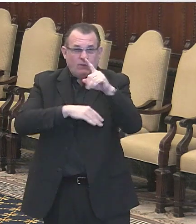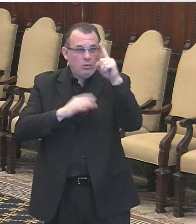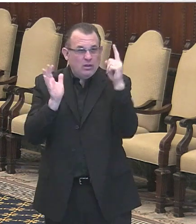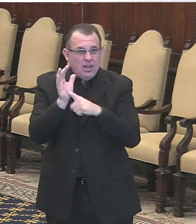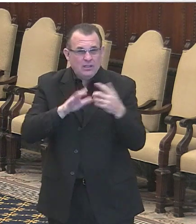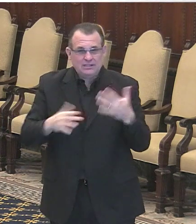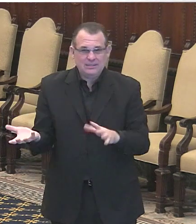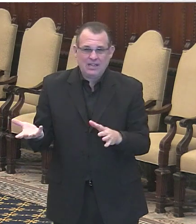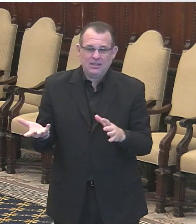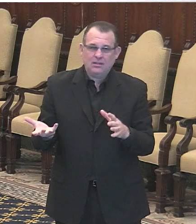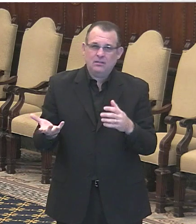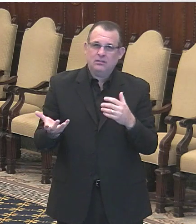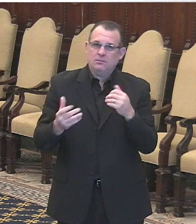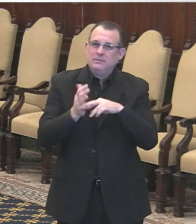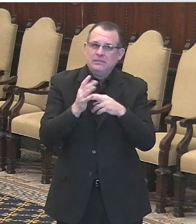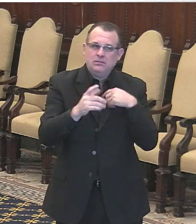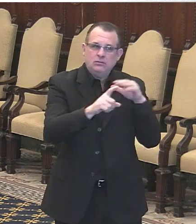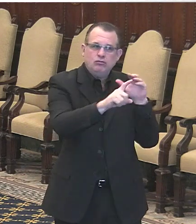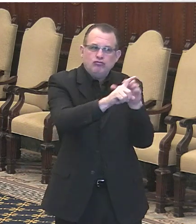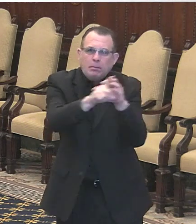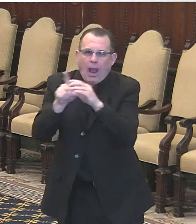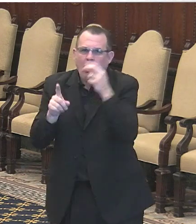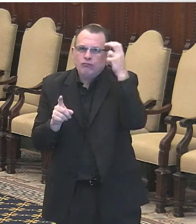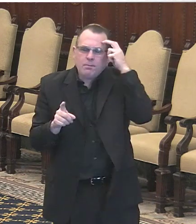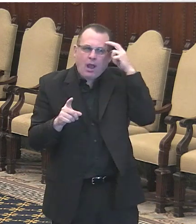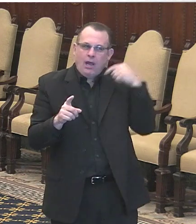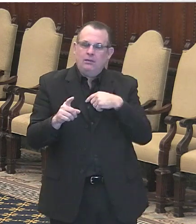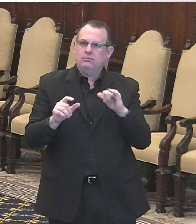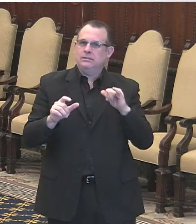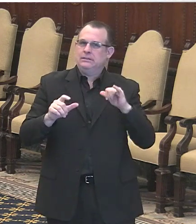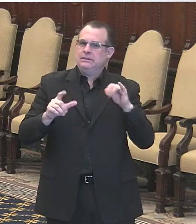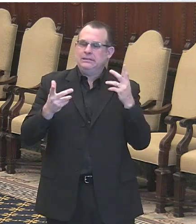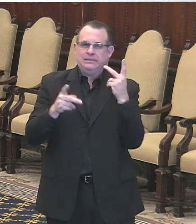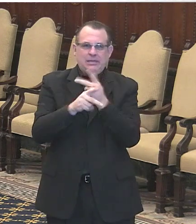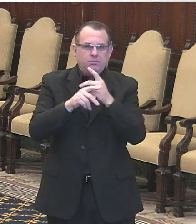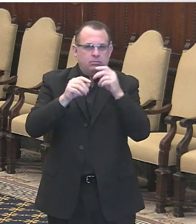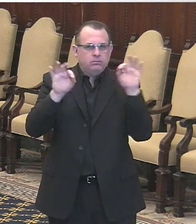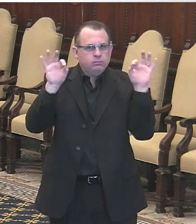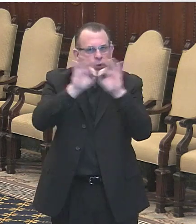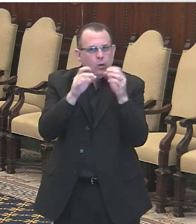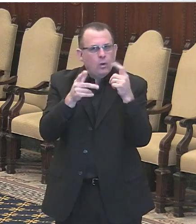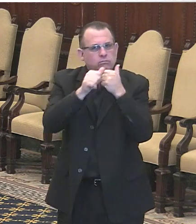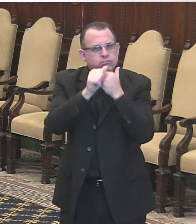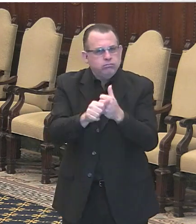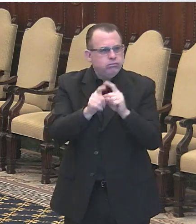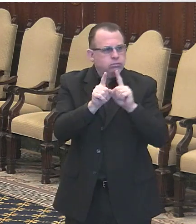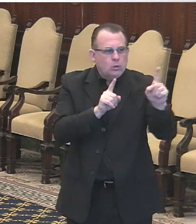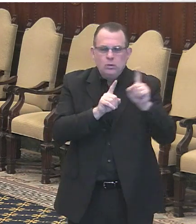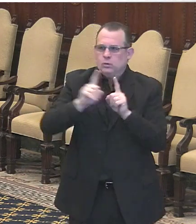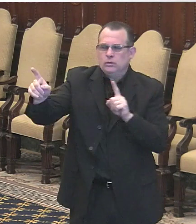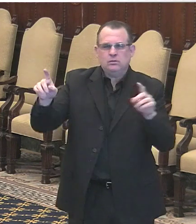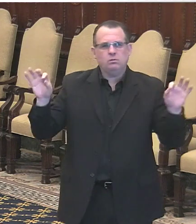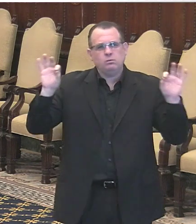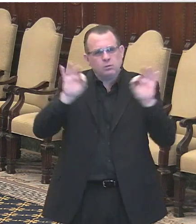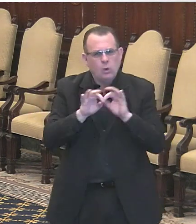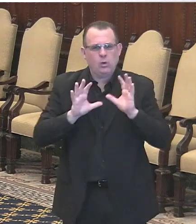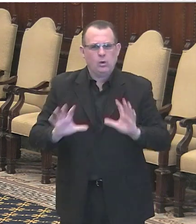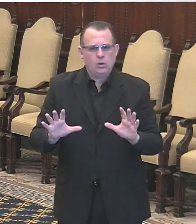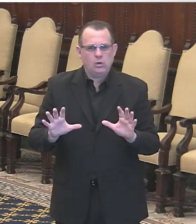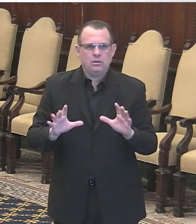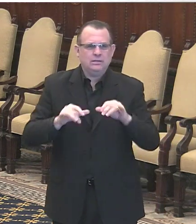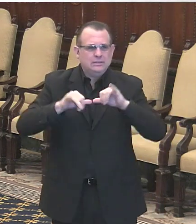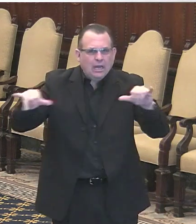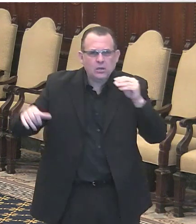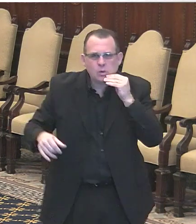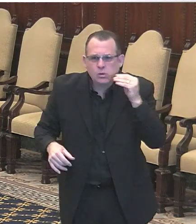about social distancing practices. So remember, stay at home, wear a face covering when you have to go out, and